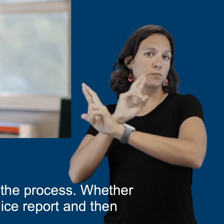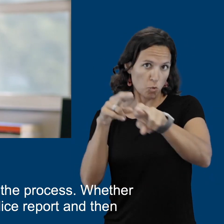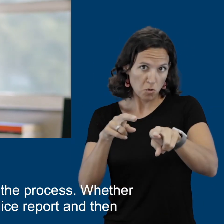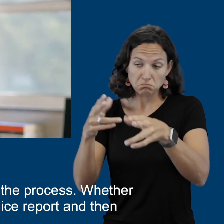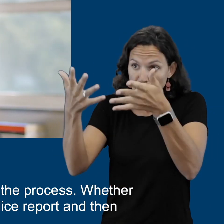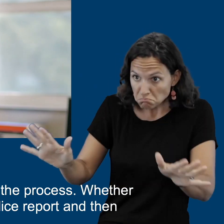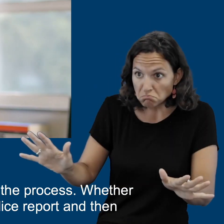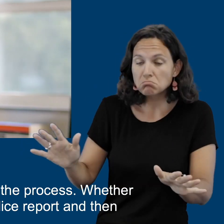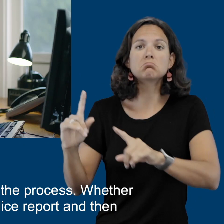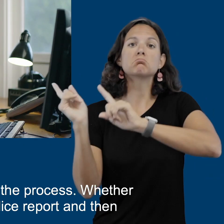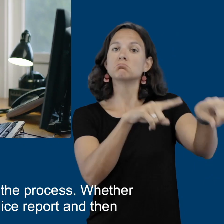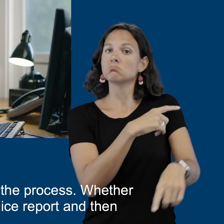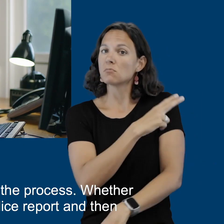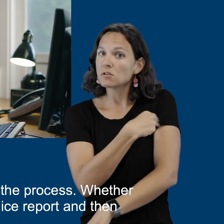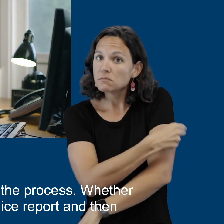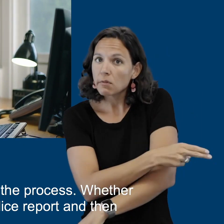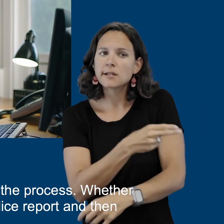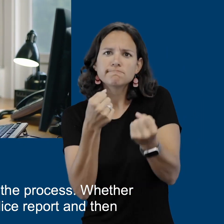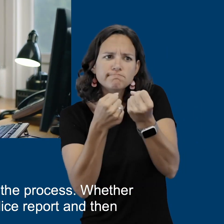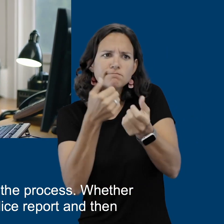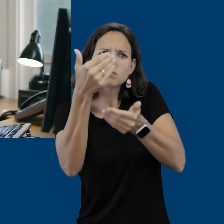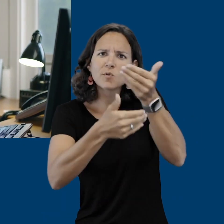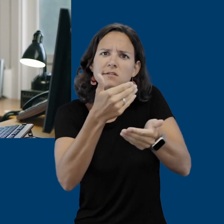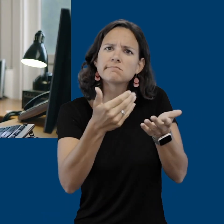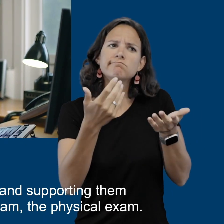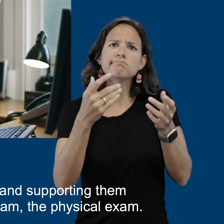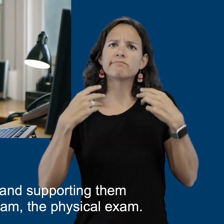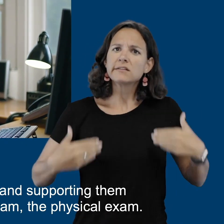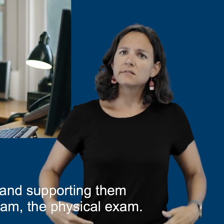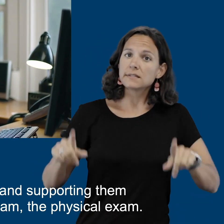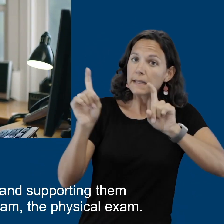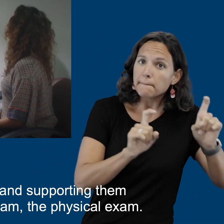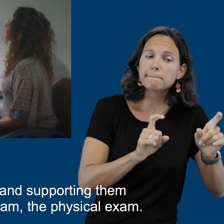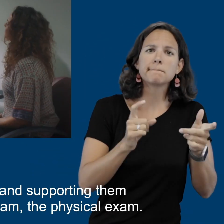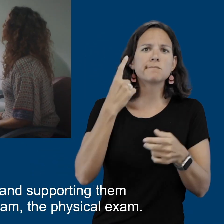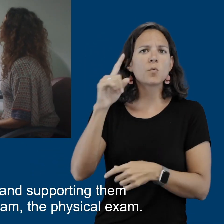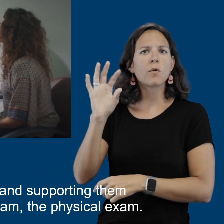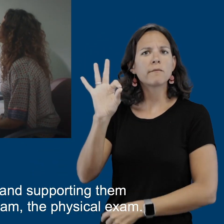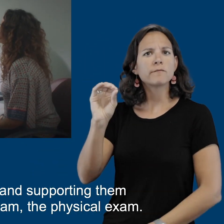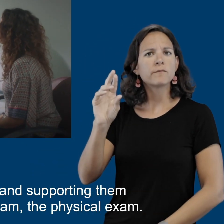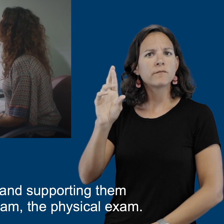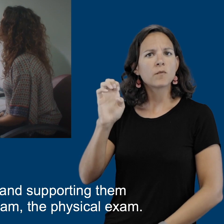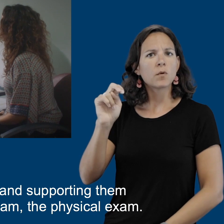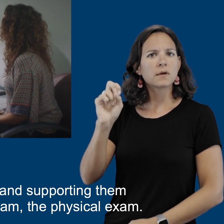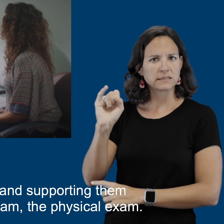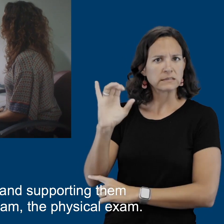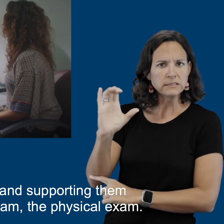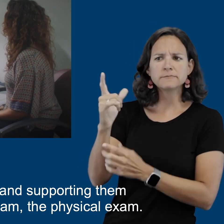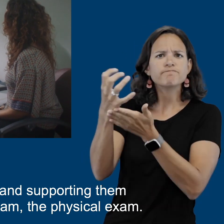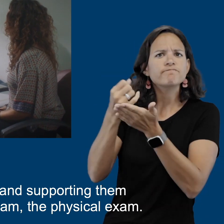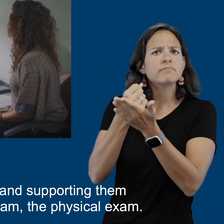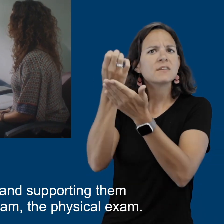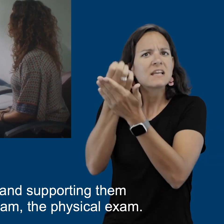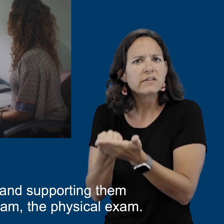process, whether that be making a police report and then going to the hospital and supporting them through